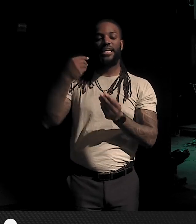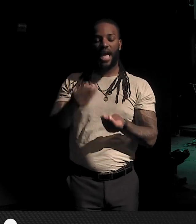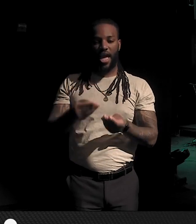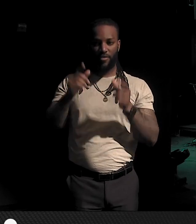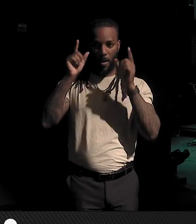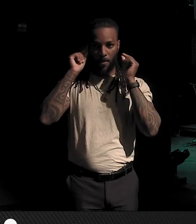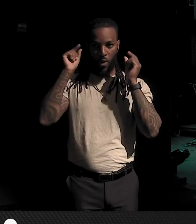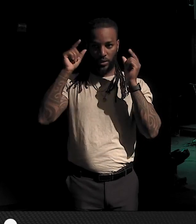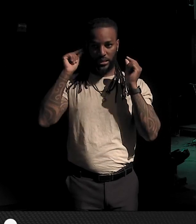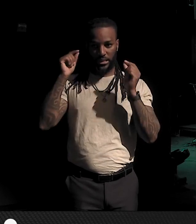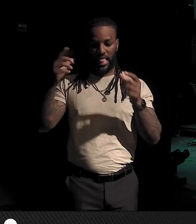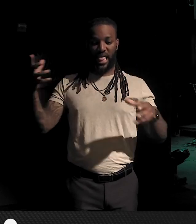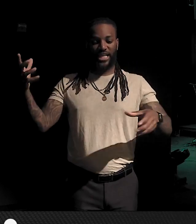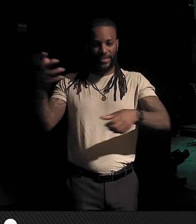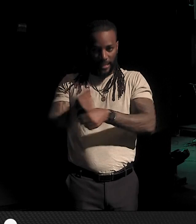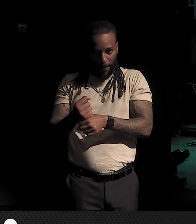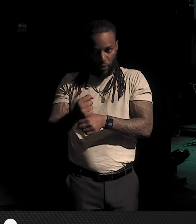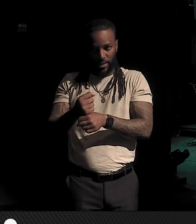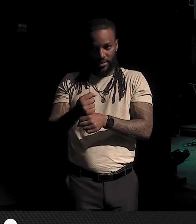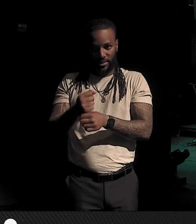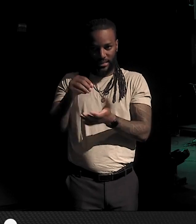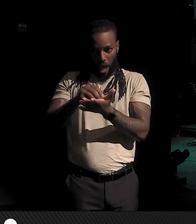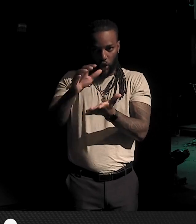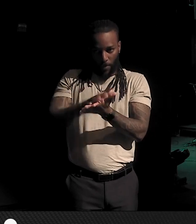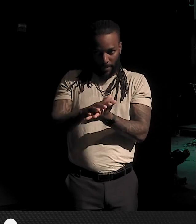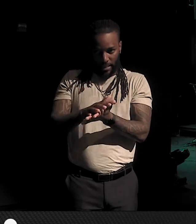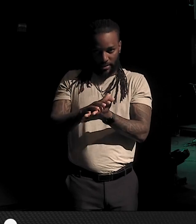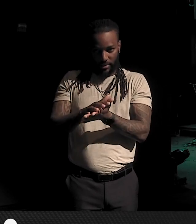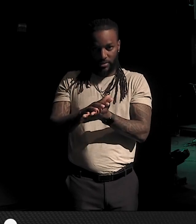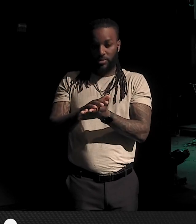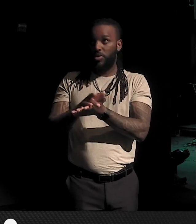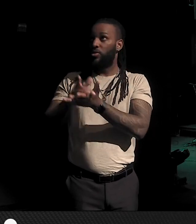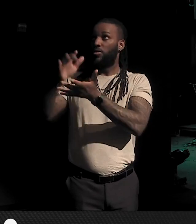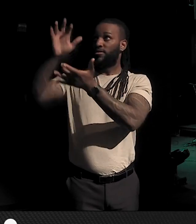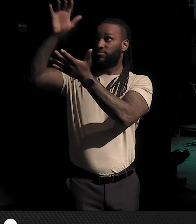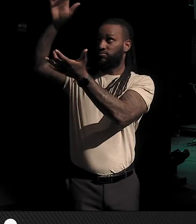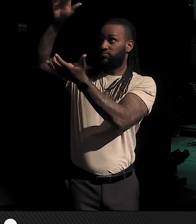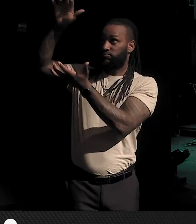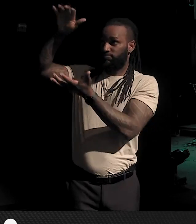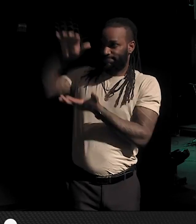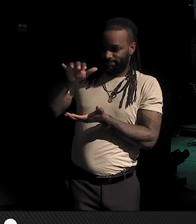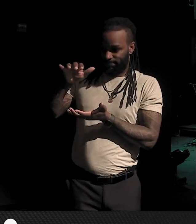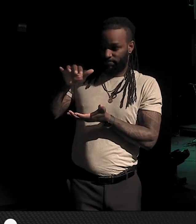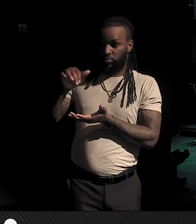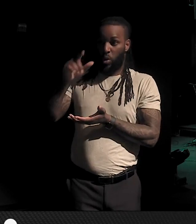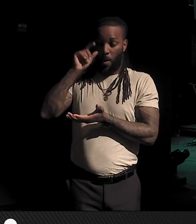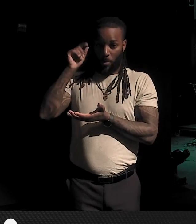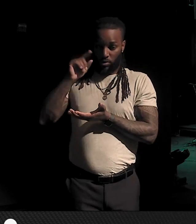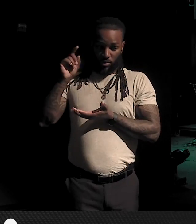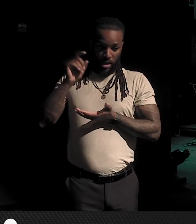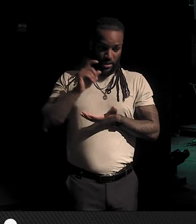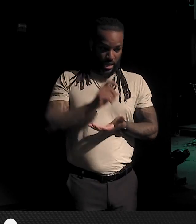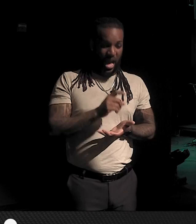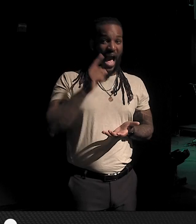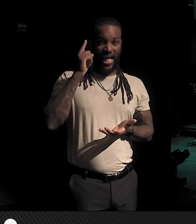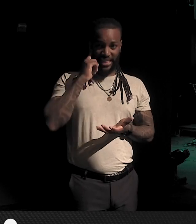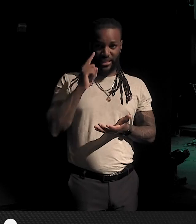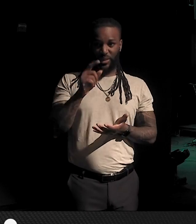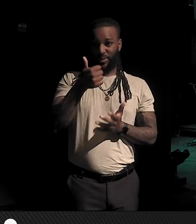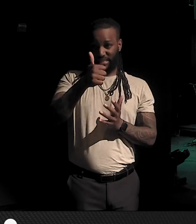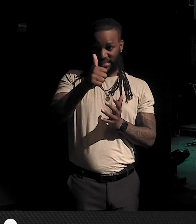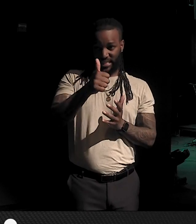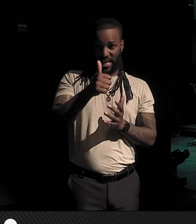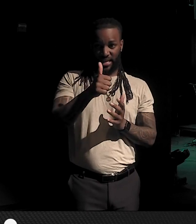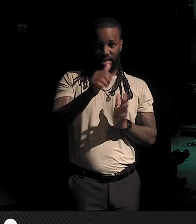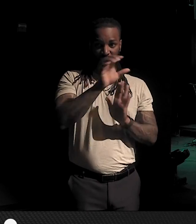Moses the summary documents. And he walked down that mountain with two identical tablets. In fact, I think there were 10 commandments on each of those